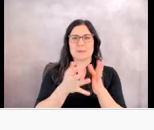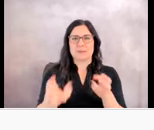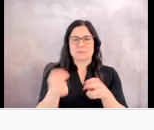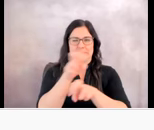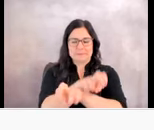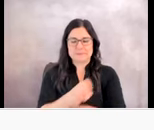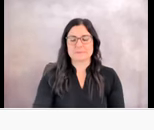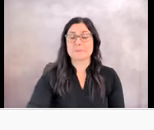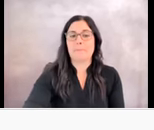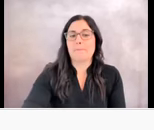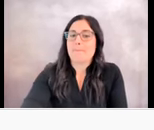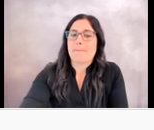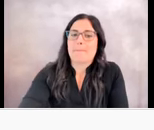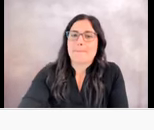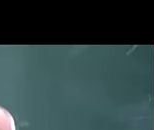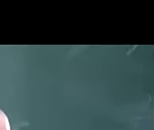if any of you,